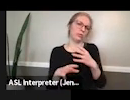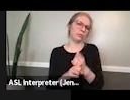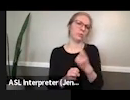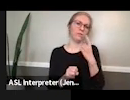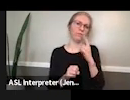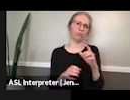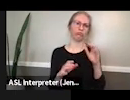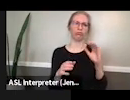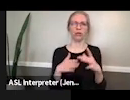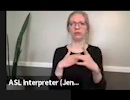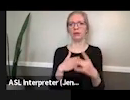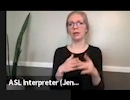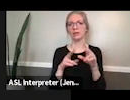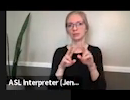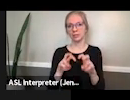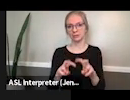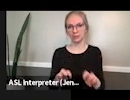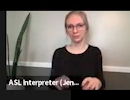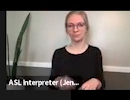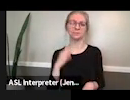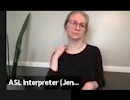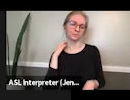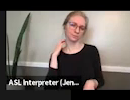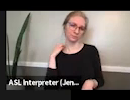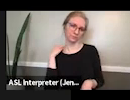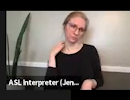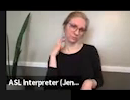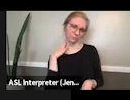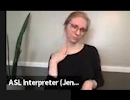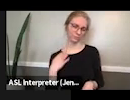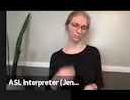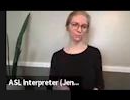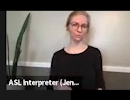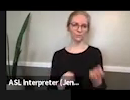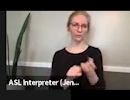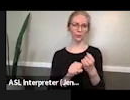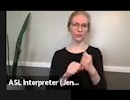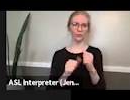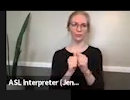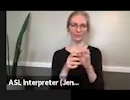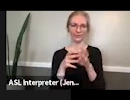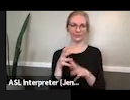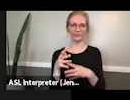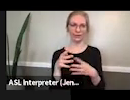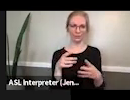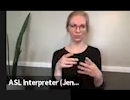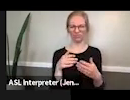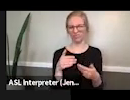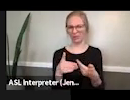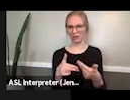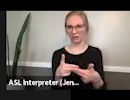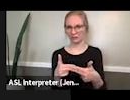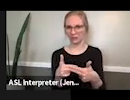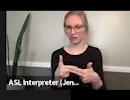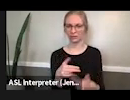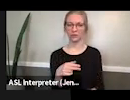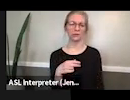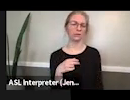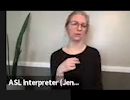assessment. And I have created it with a table that's going to show up in the next slide with some of